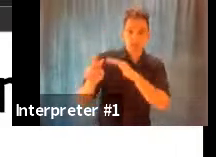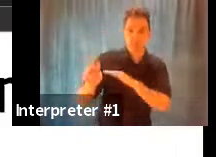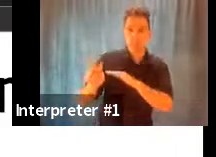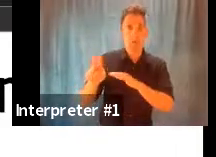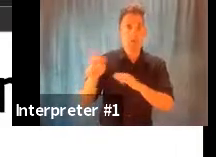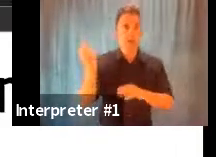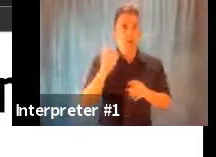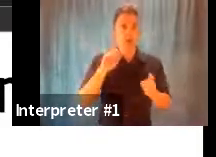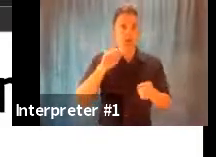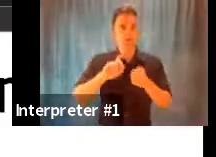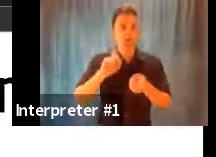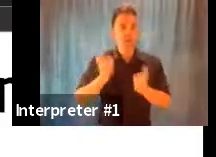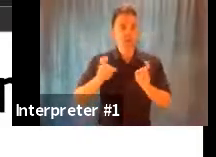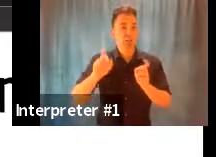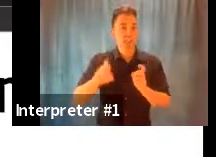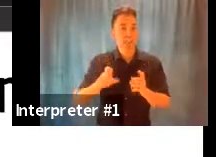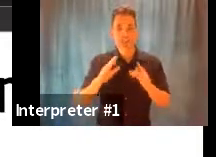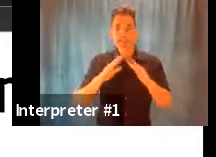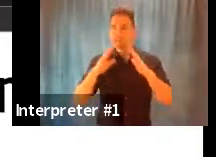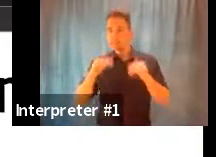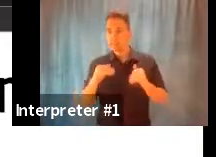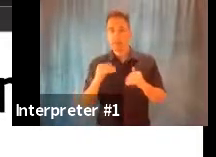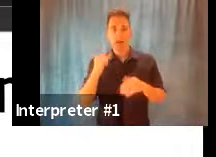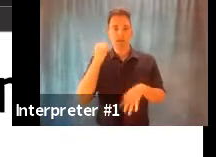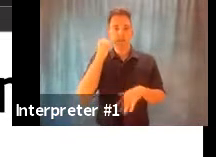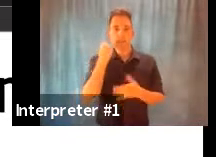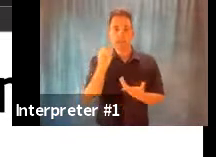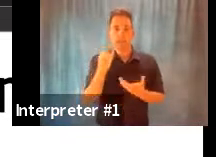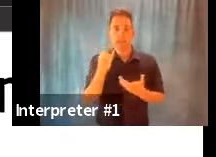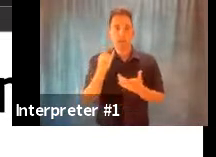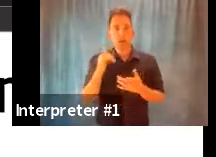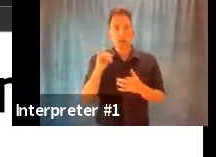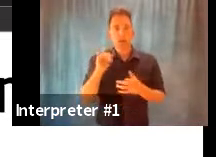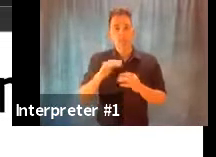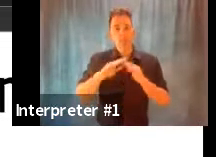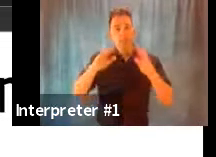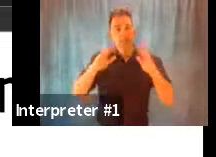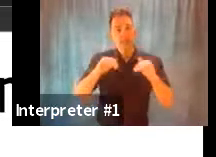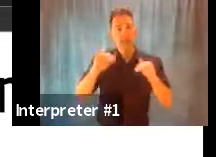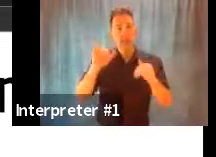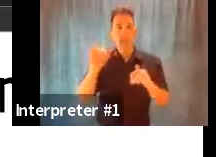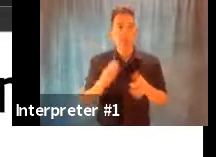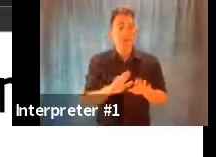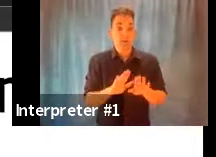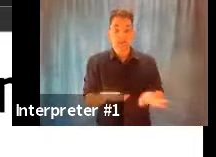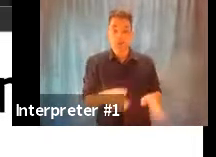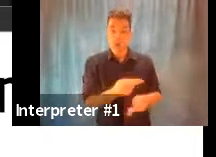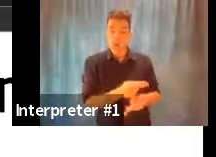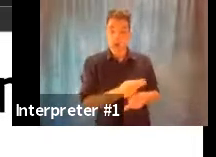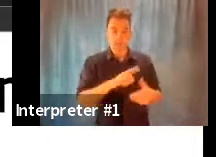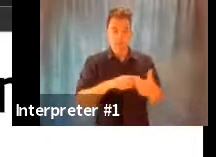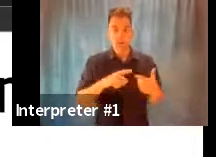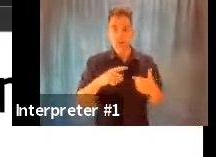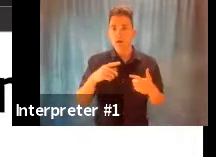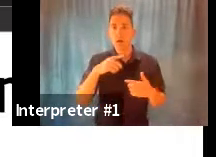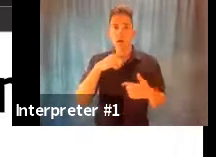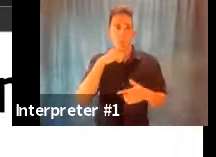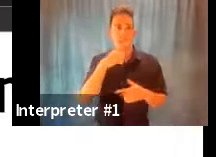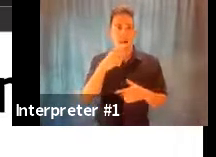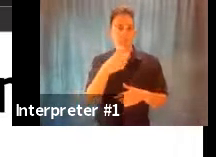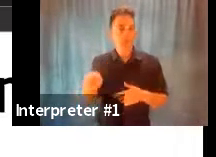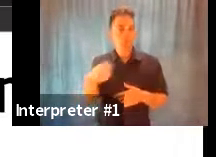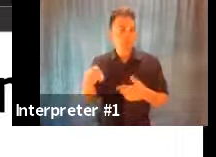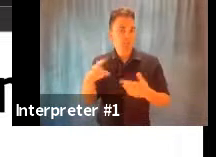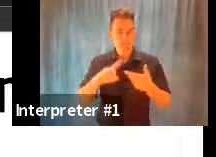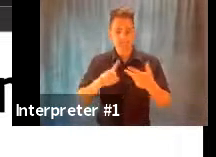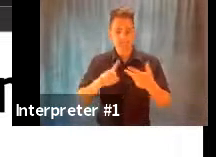comes to building out critical infrastructure like childcare, like public transit, like affordable housing, some of